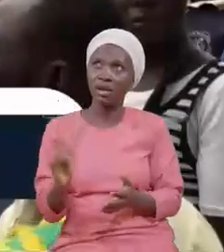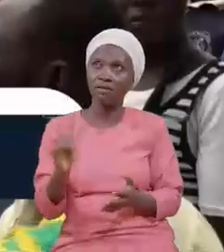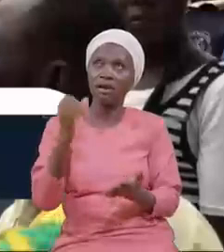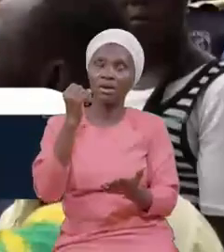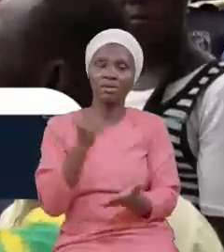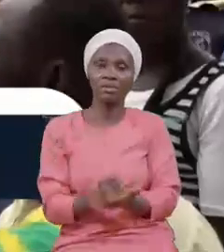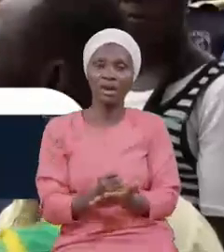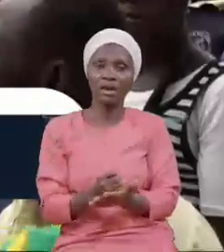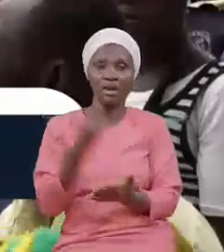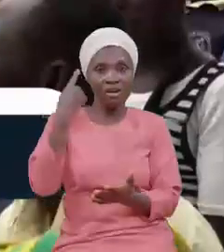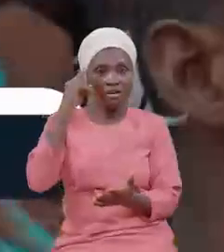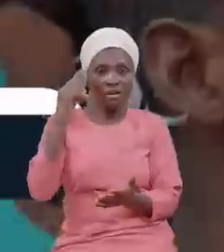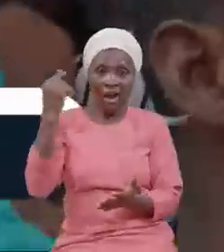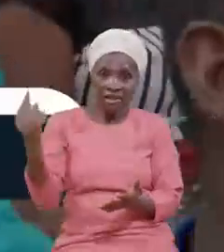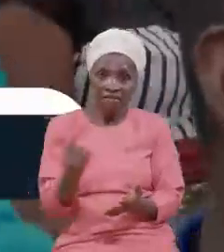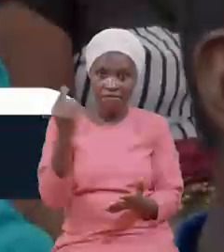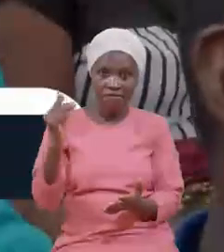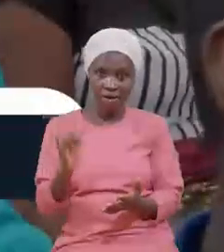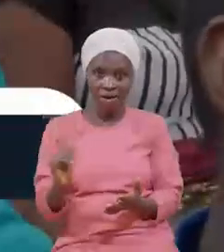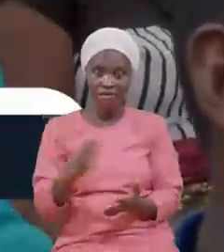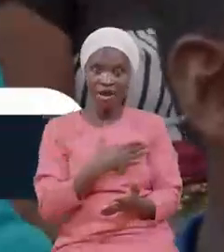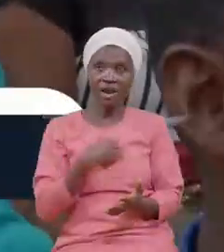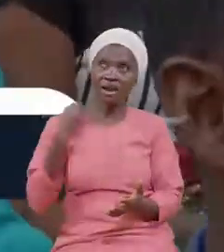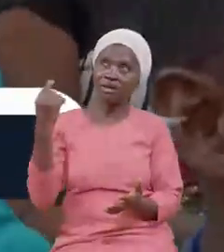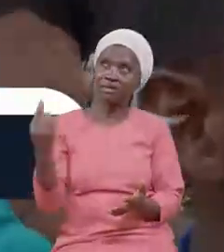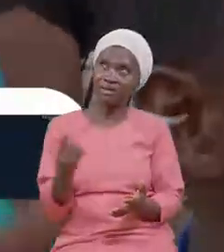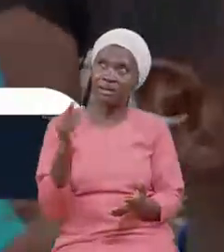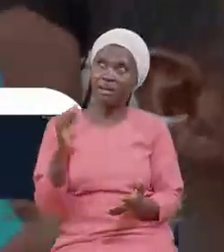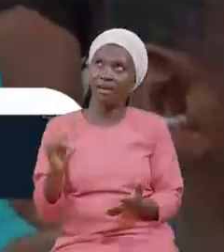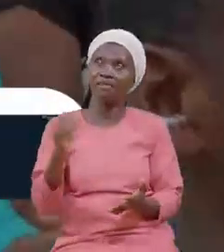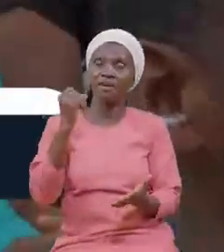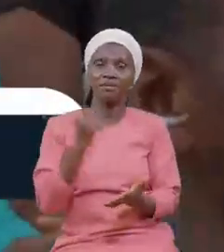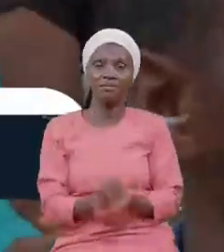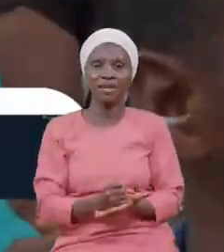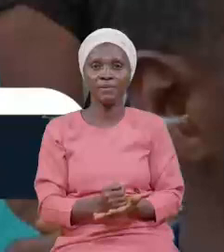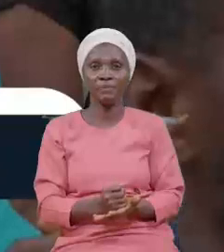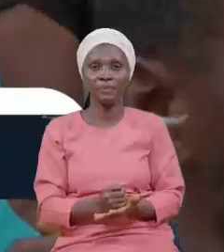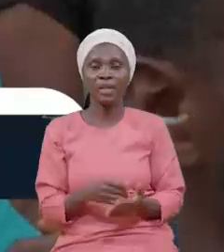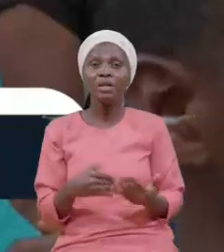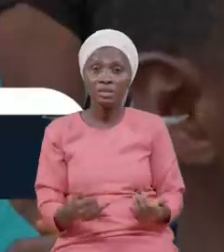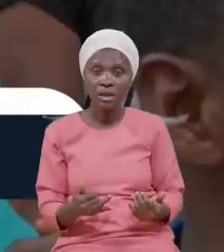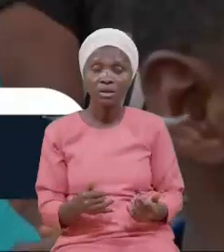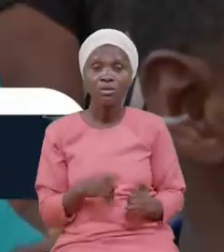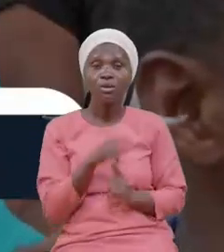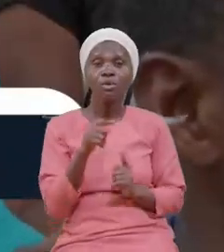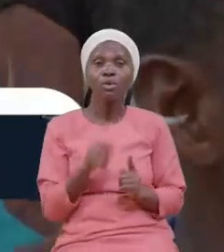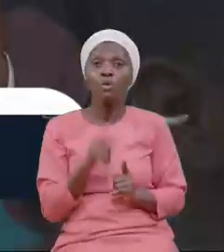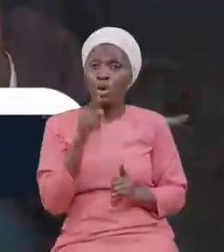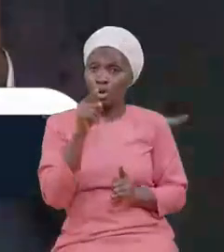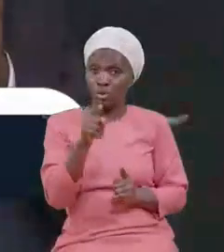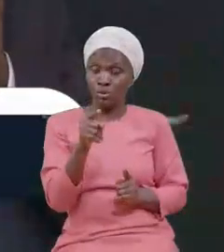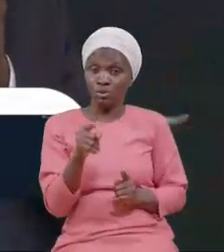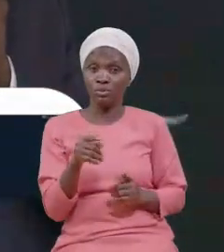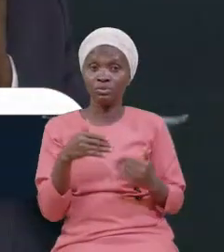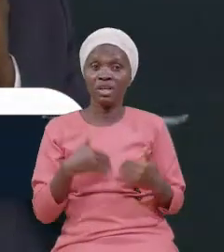forever and ever. Amen. Now, when you have a task,